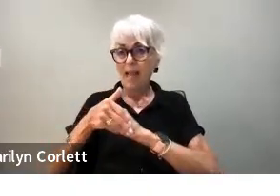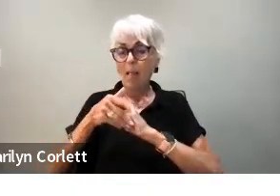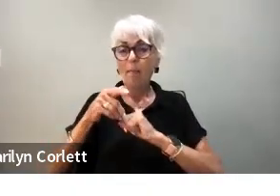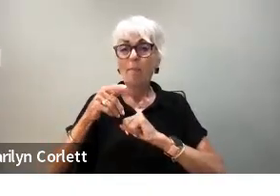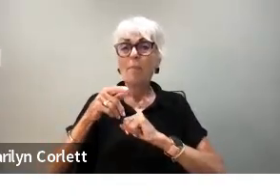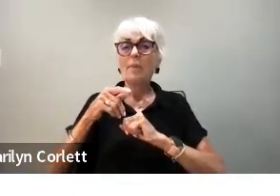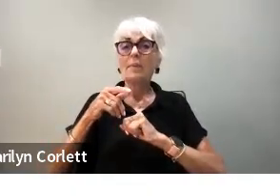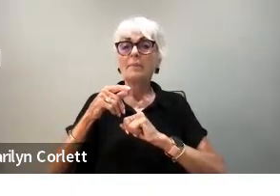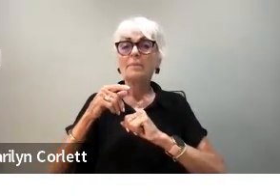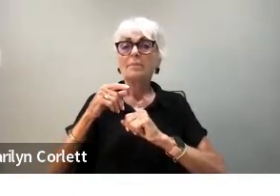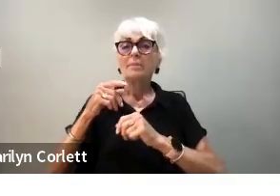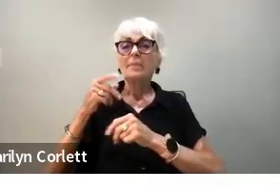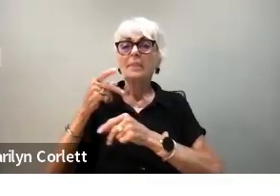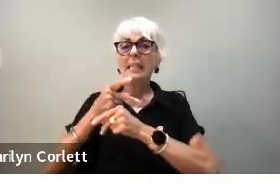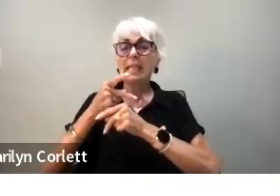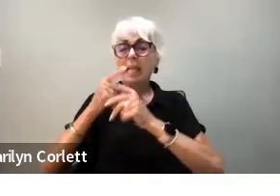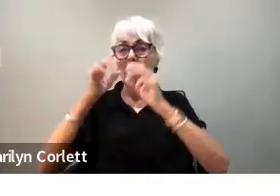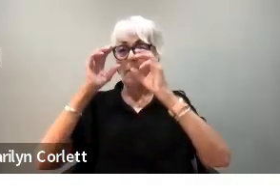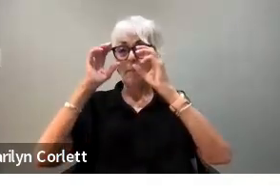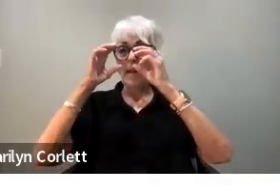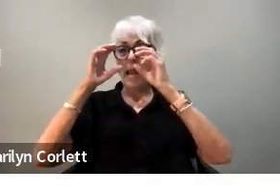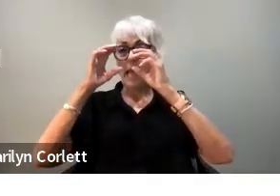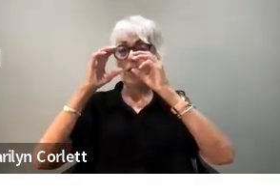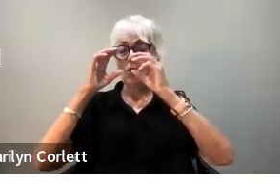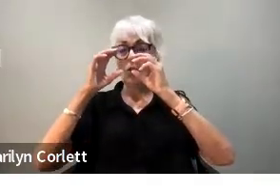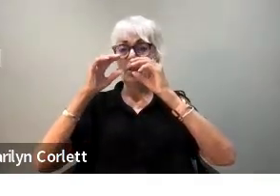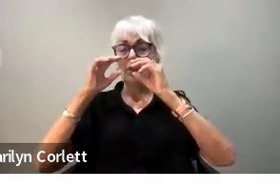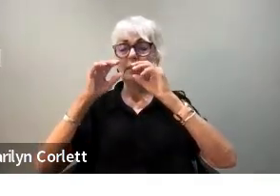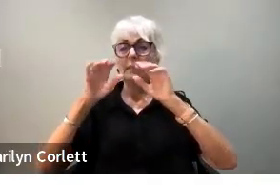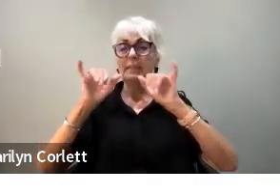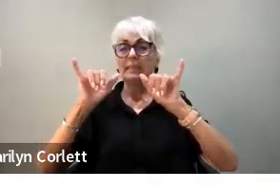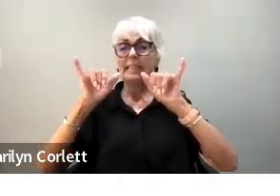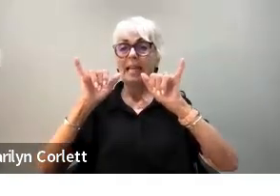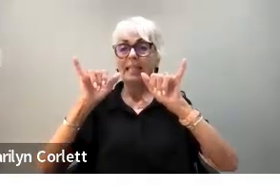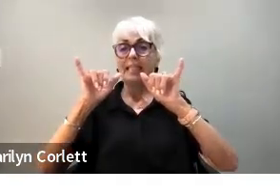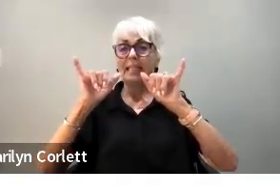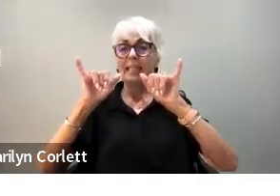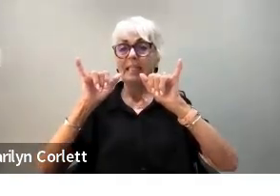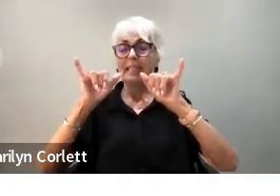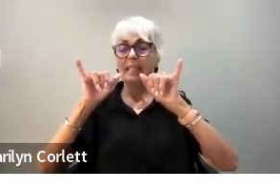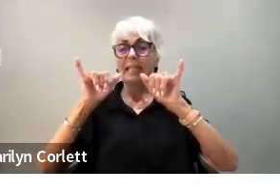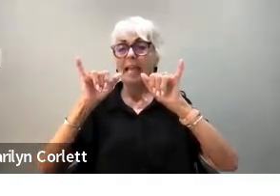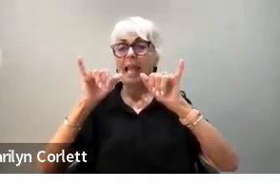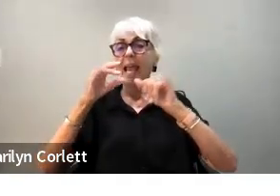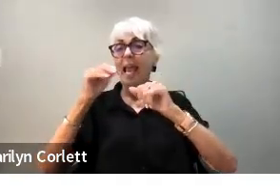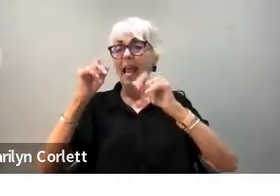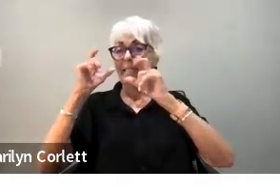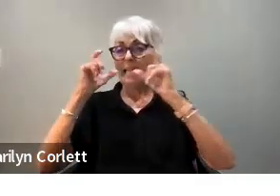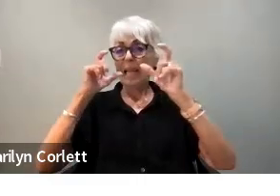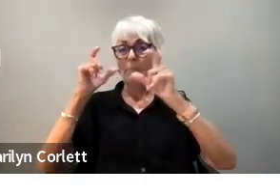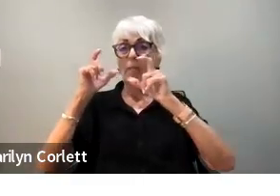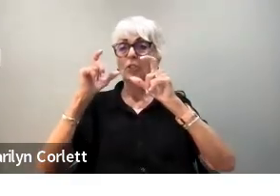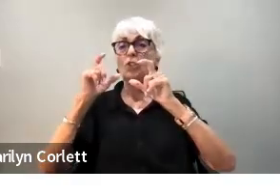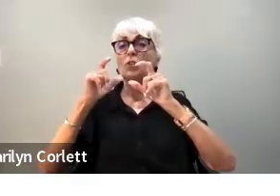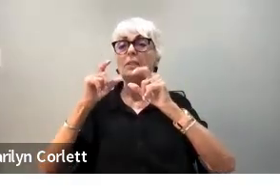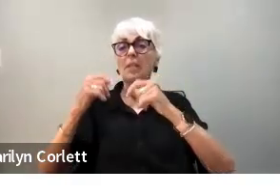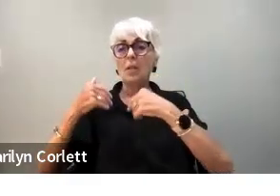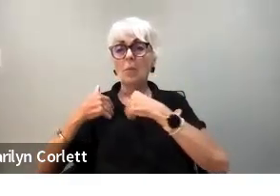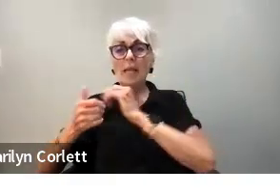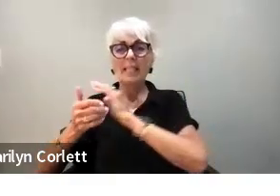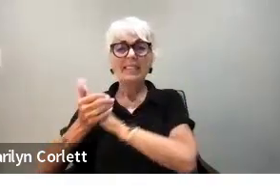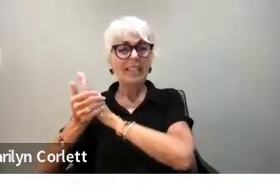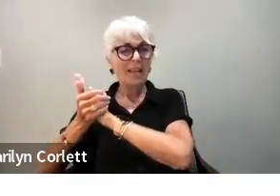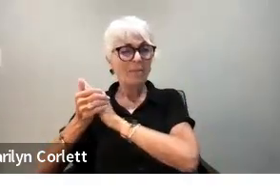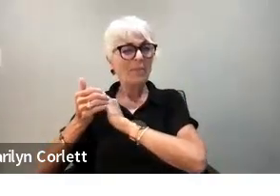the binoculars or monoculars steady. Also to take pictures. There's attachments that can attach, I